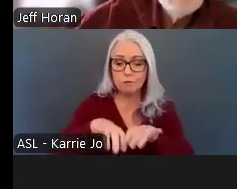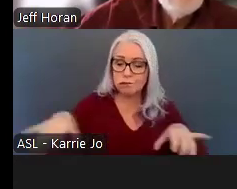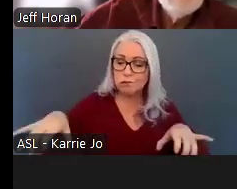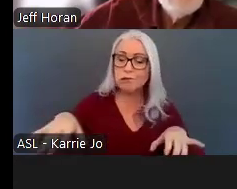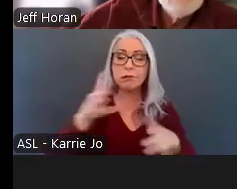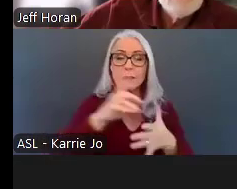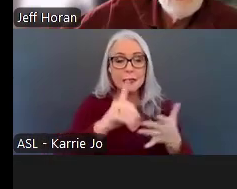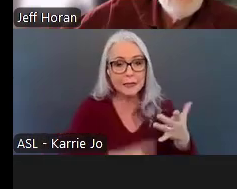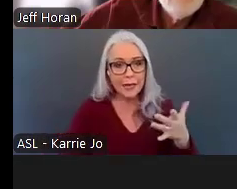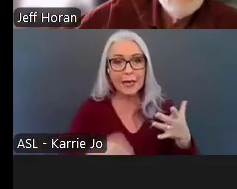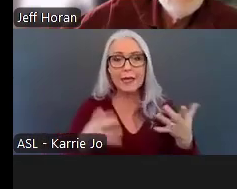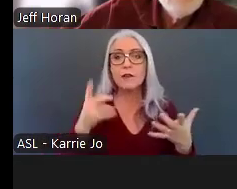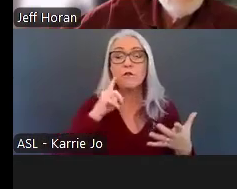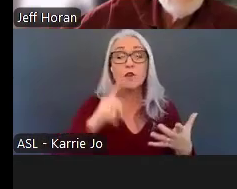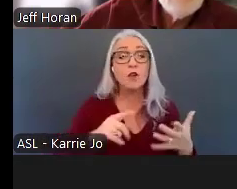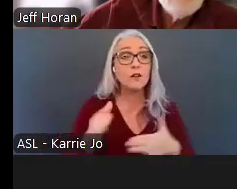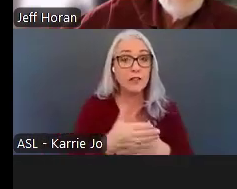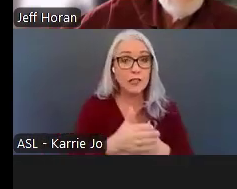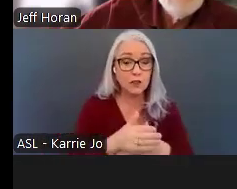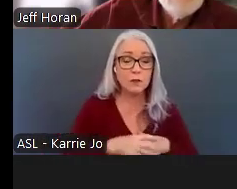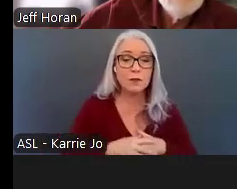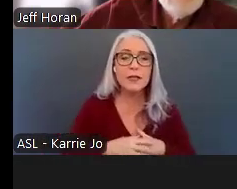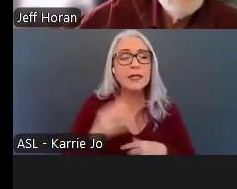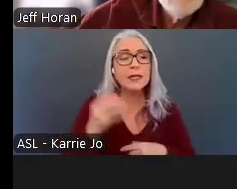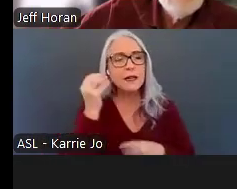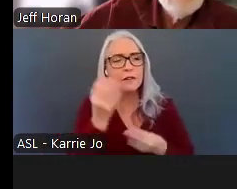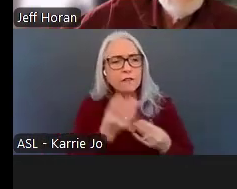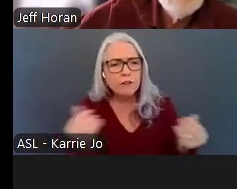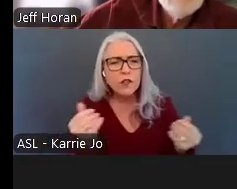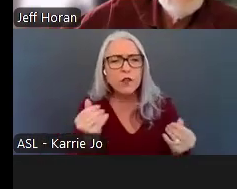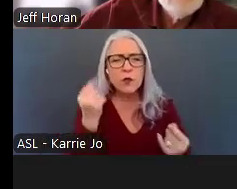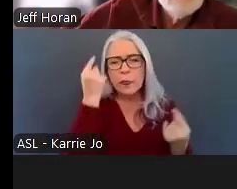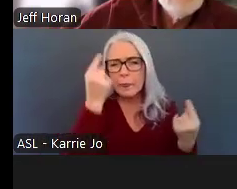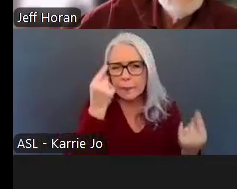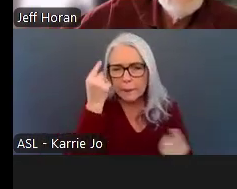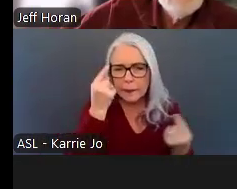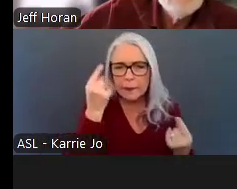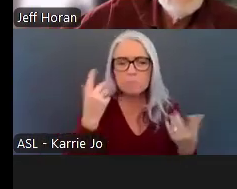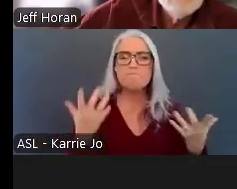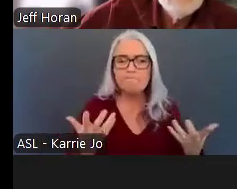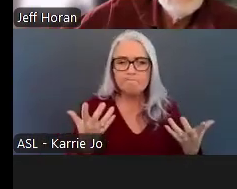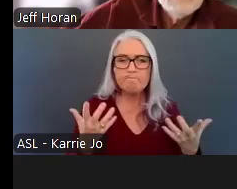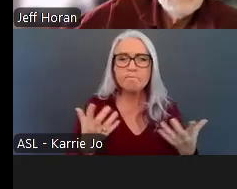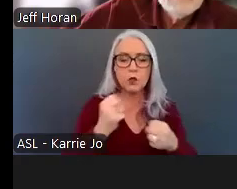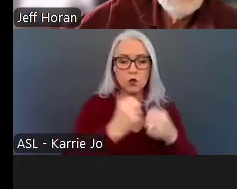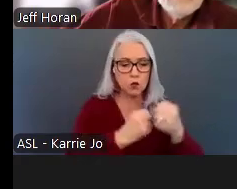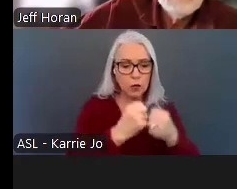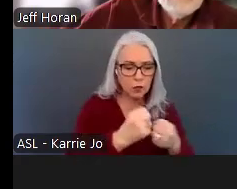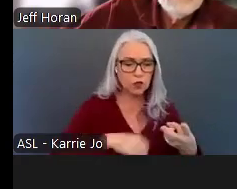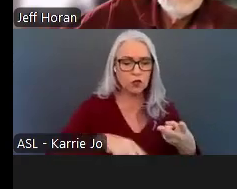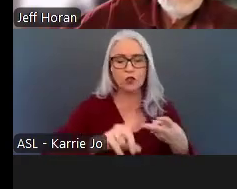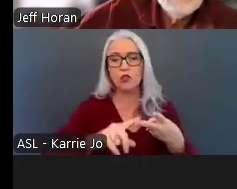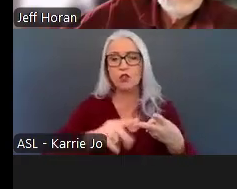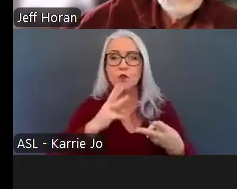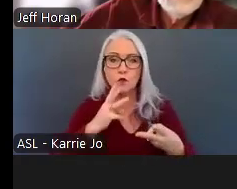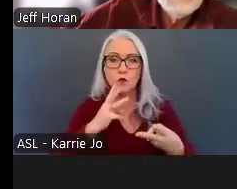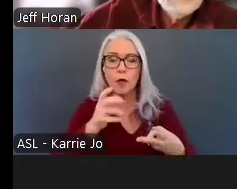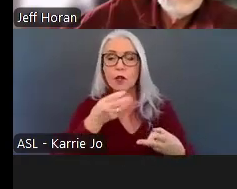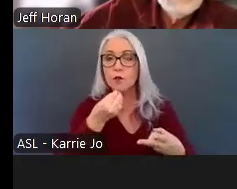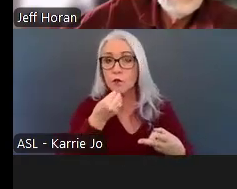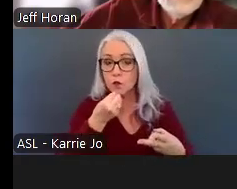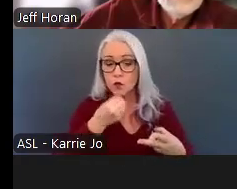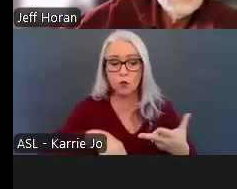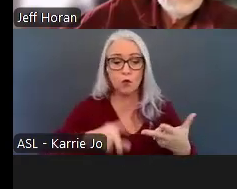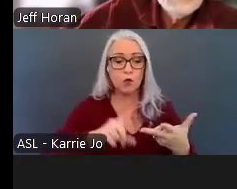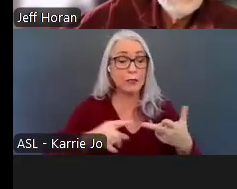for fish species. So a few areas to consider: both structure cover, food and water,